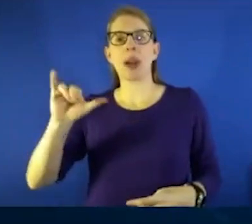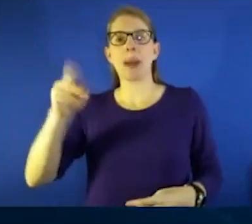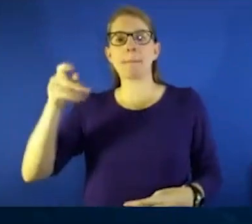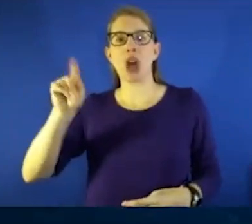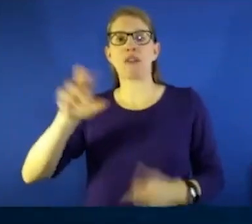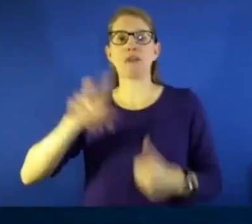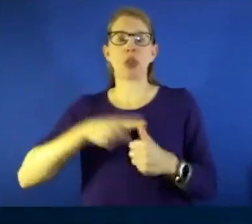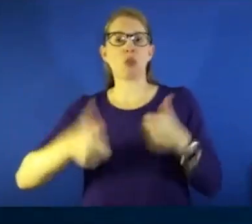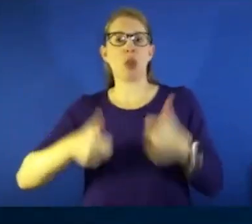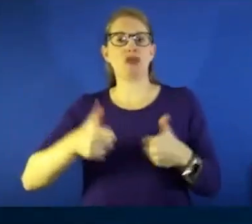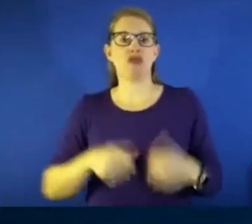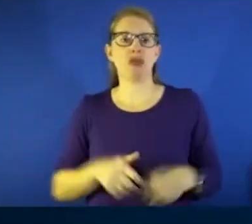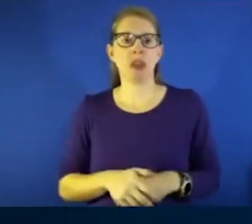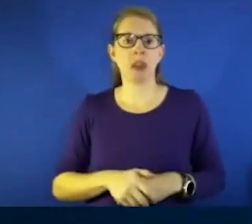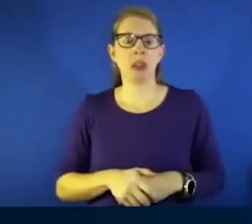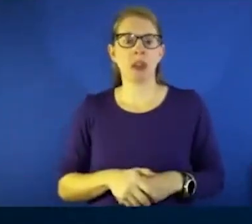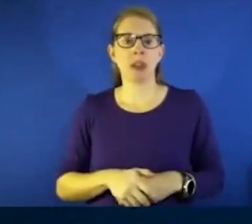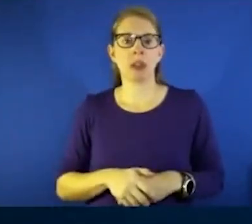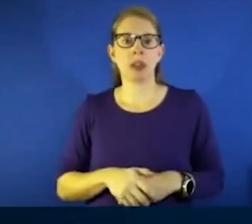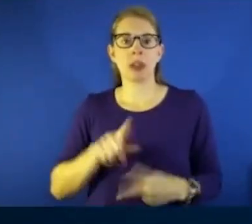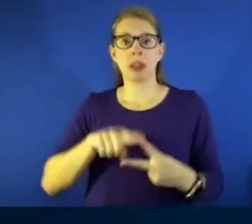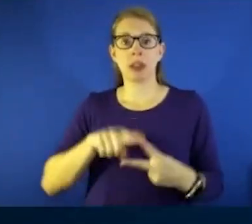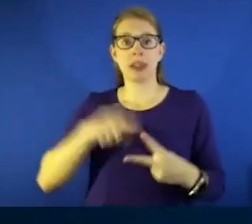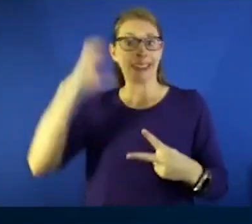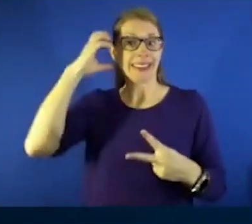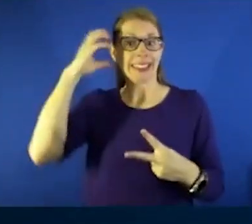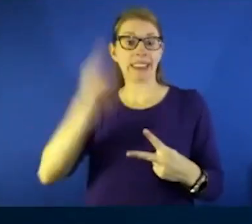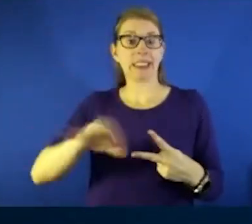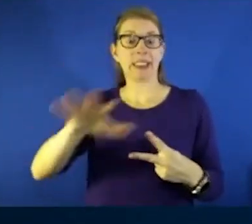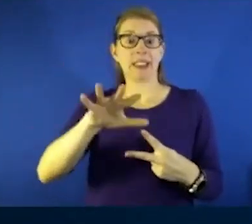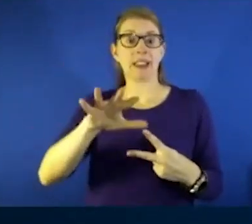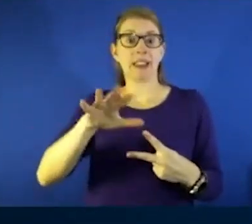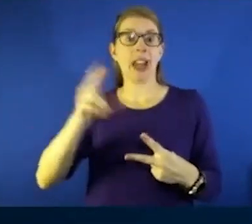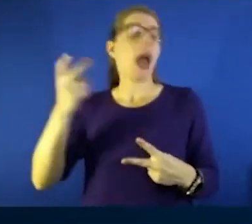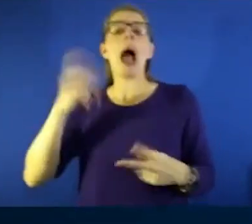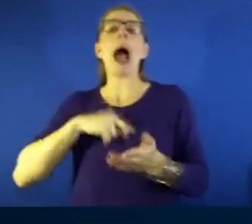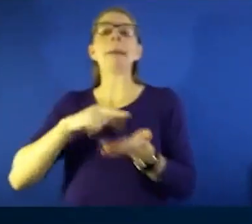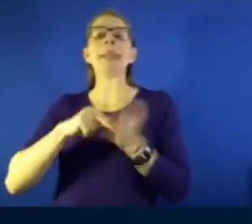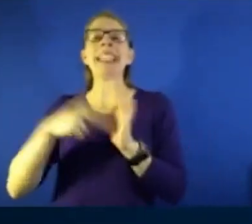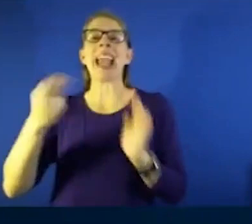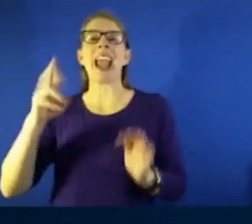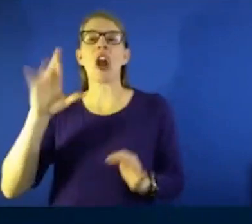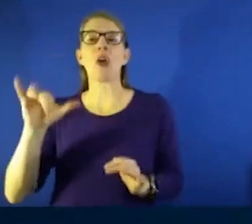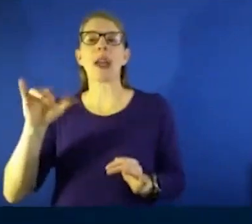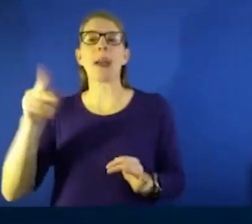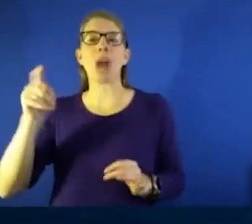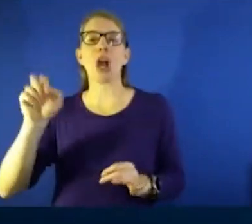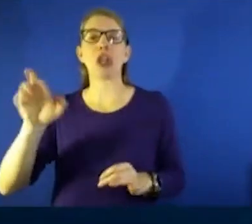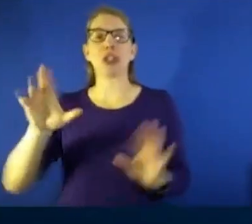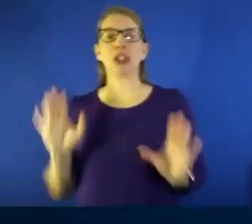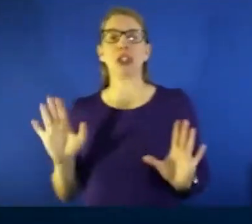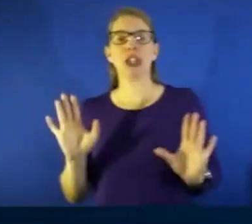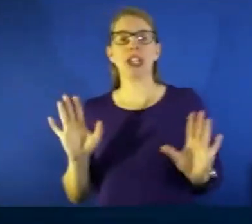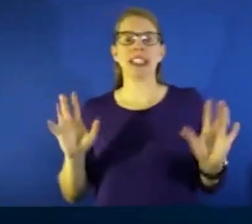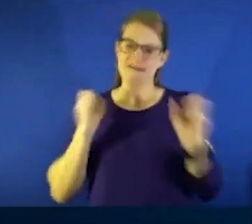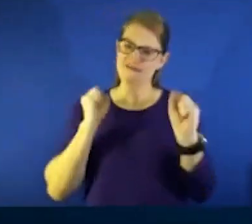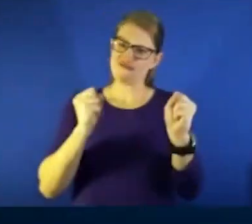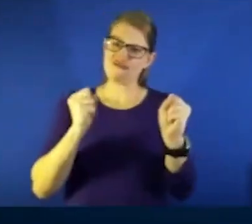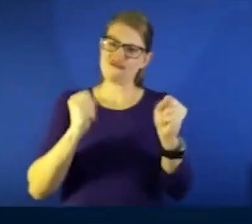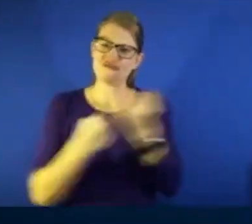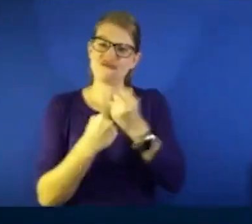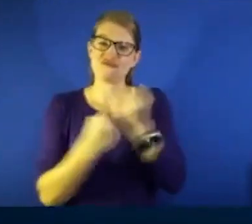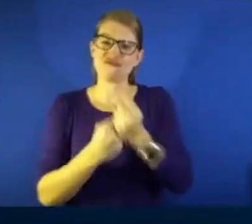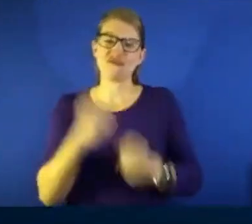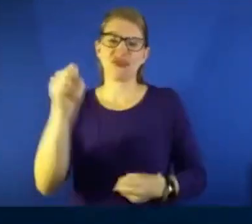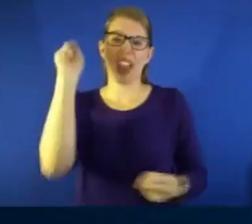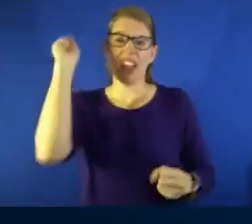first? Disneyland. I mean Harry Potter. Harry Potter, yeah, baby. Thumb it out. That's it. Where